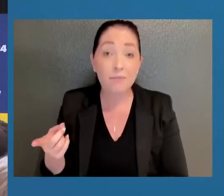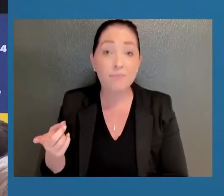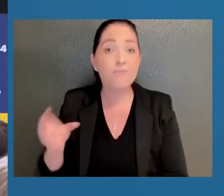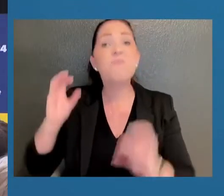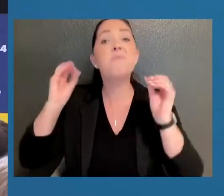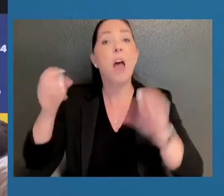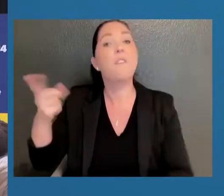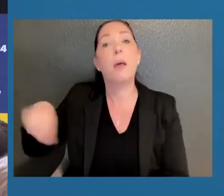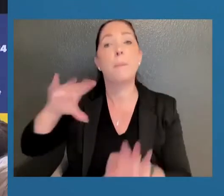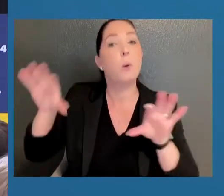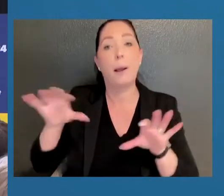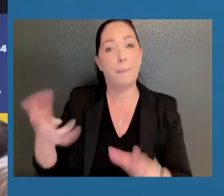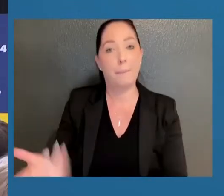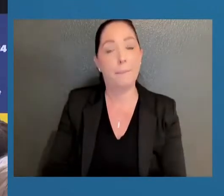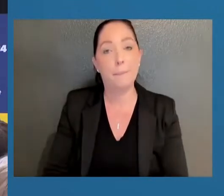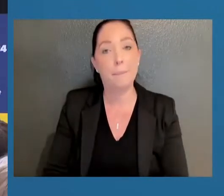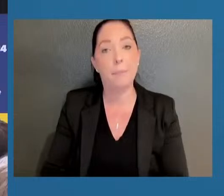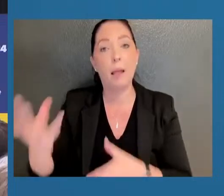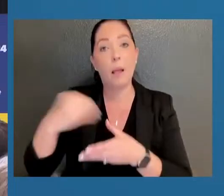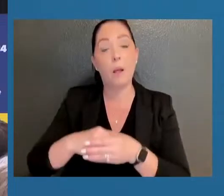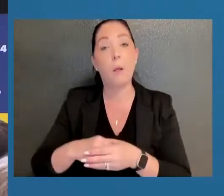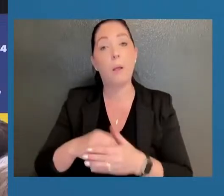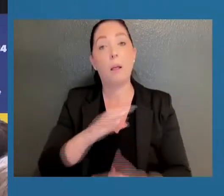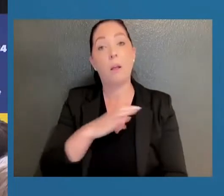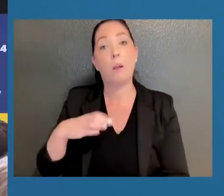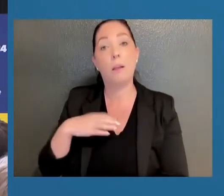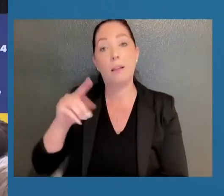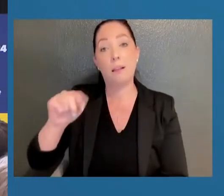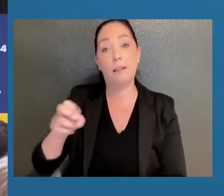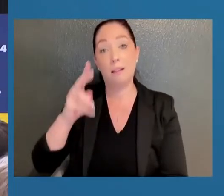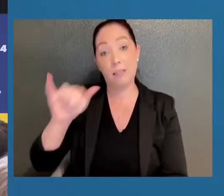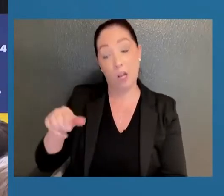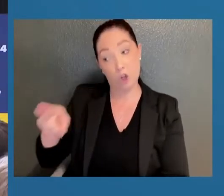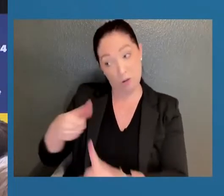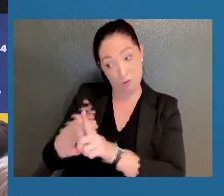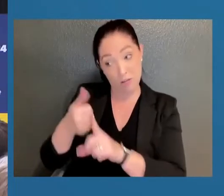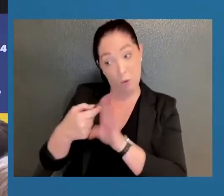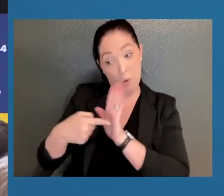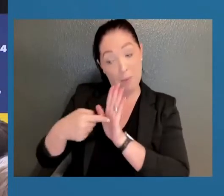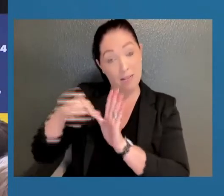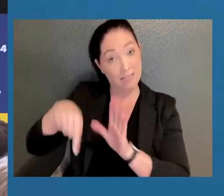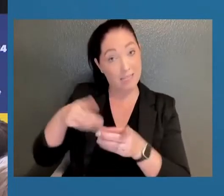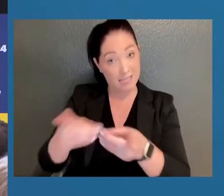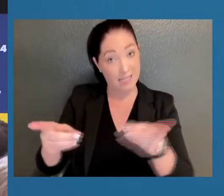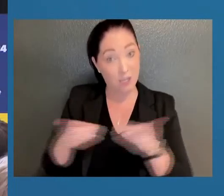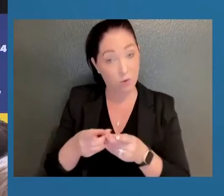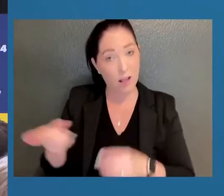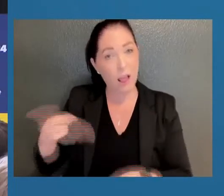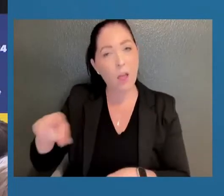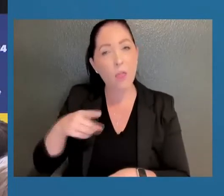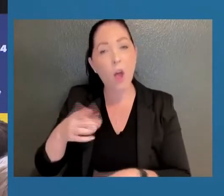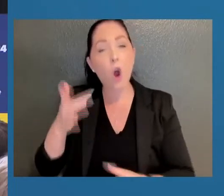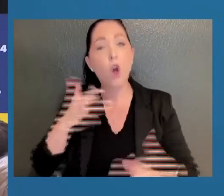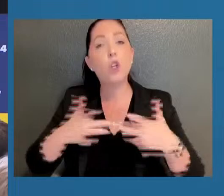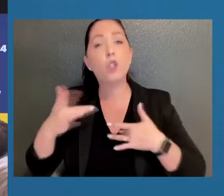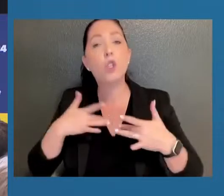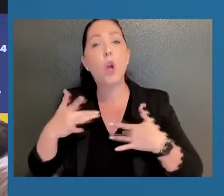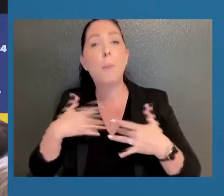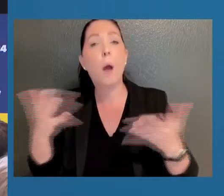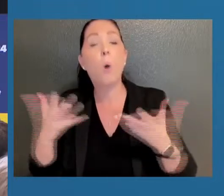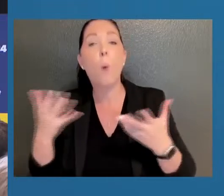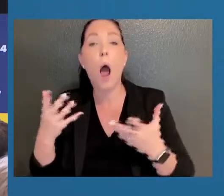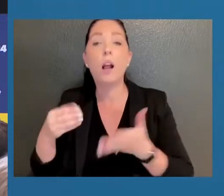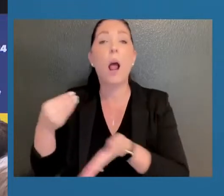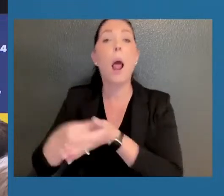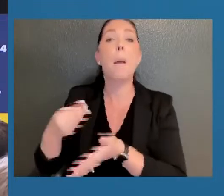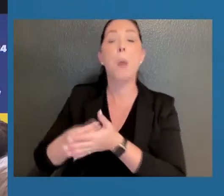it, including Congresswoman Kennedy, who now represents this district. They're all more concerned about lining the pockets of billionaires. Oh, we can give you